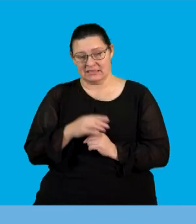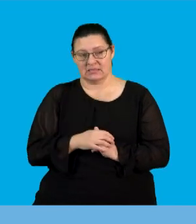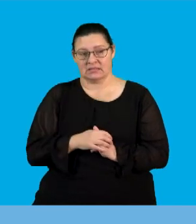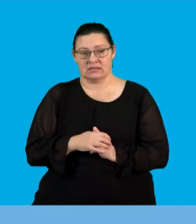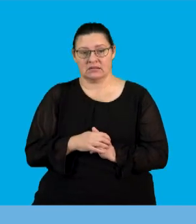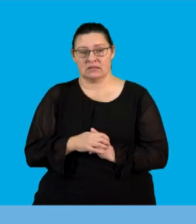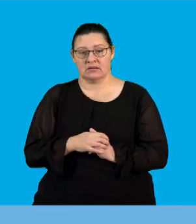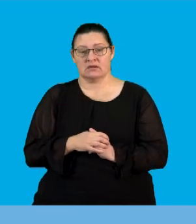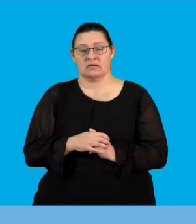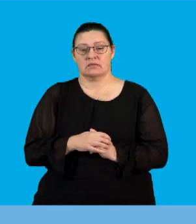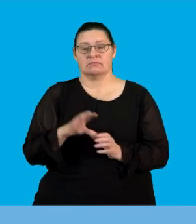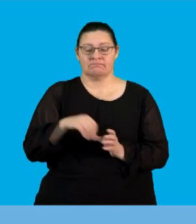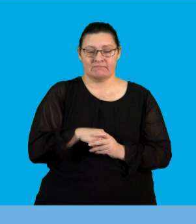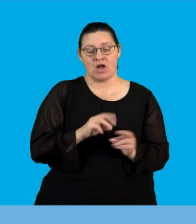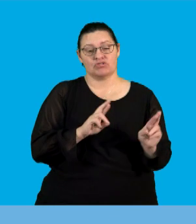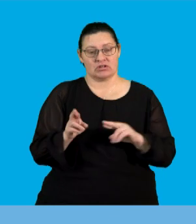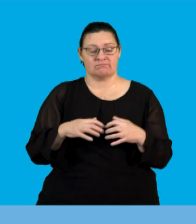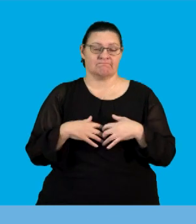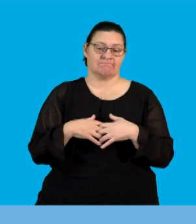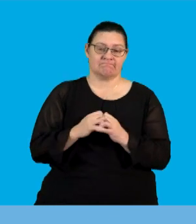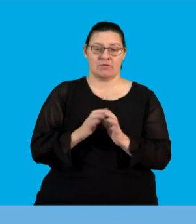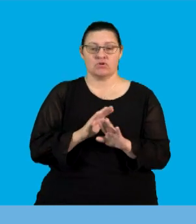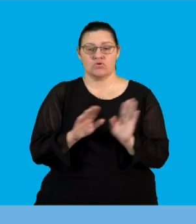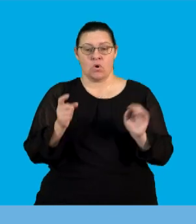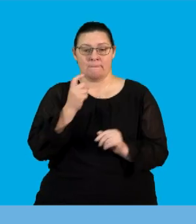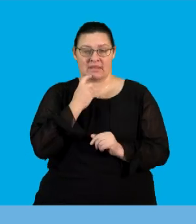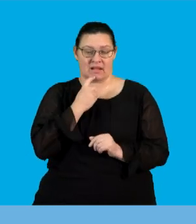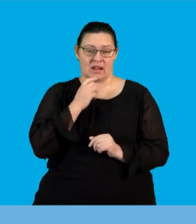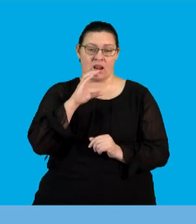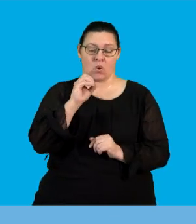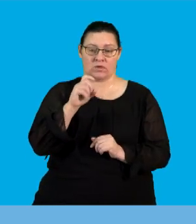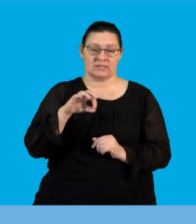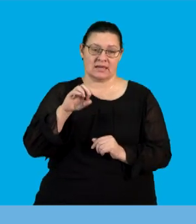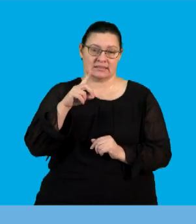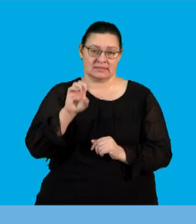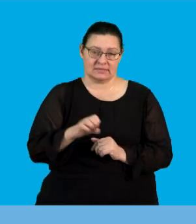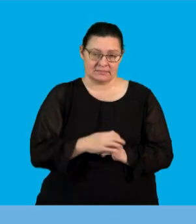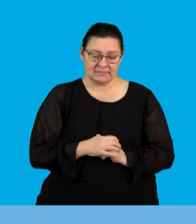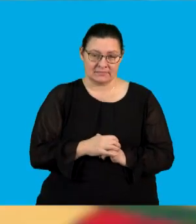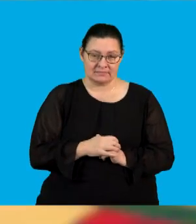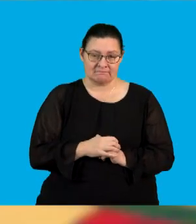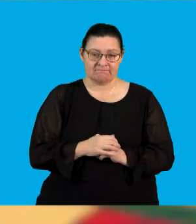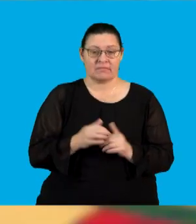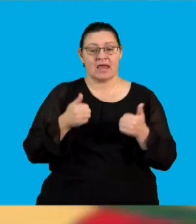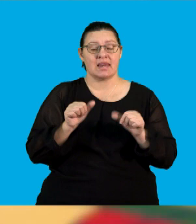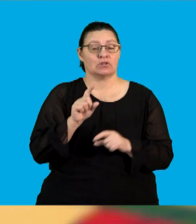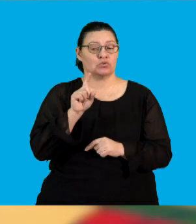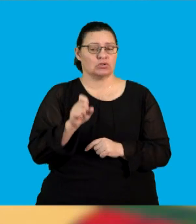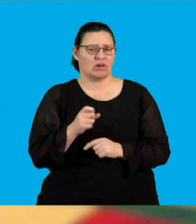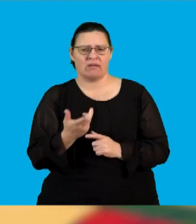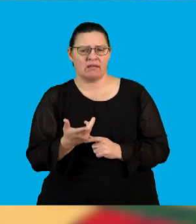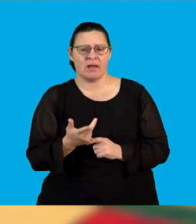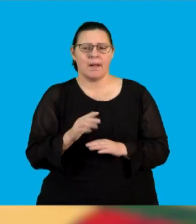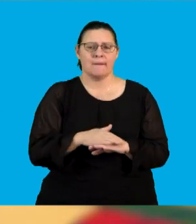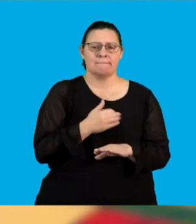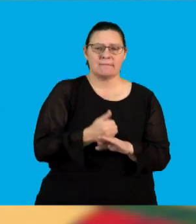our part of the reactants to form our non-metal oxide. So our next question is